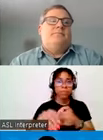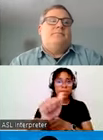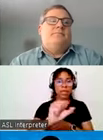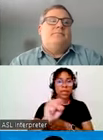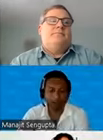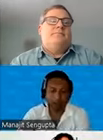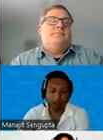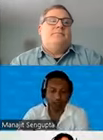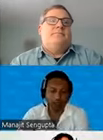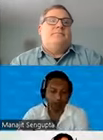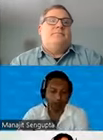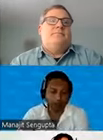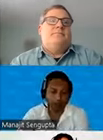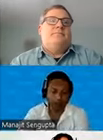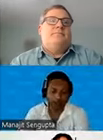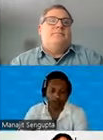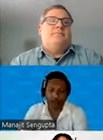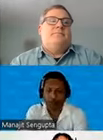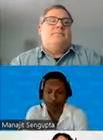Thanks, John.